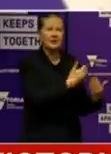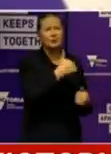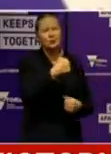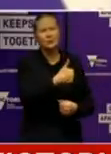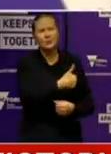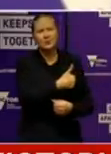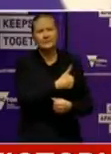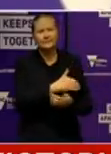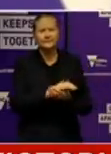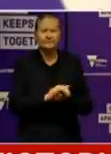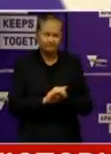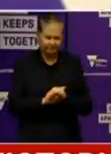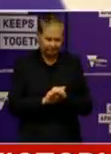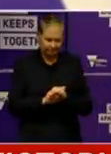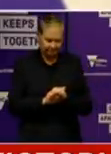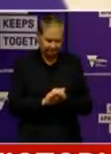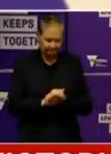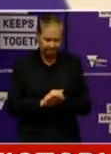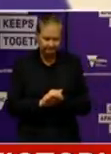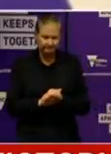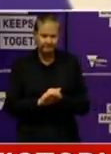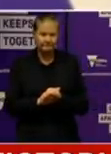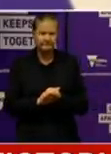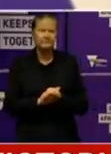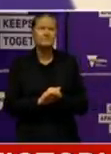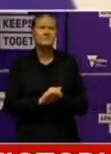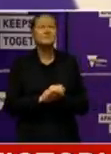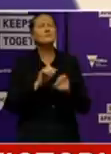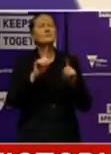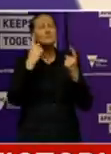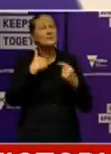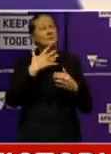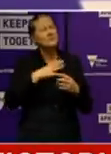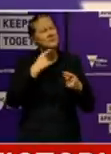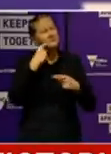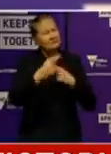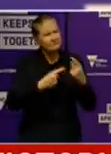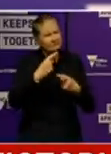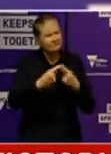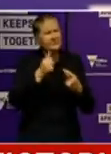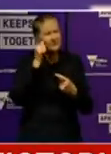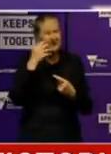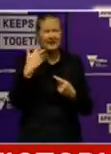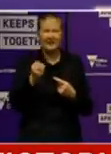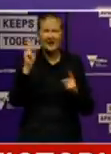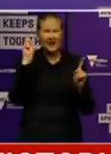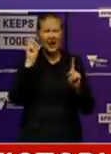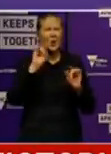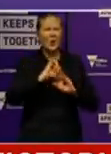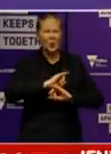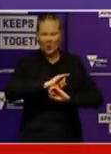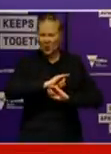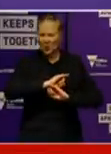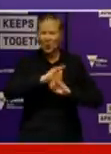I just want to begin firstly by explaining that given we have a continuing public health emergency,